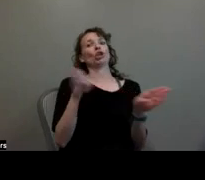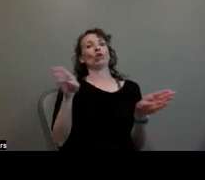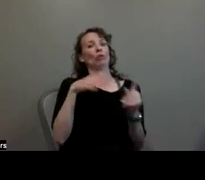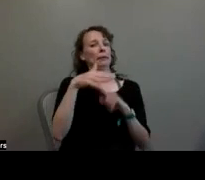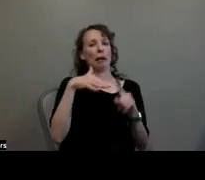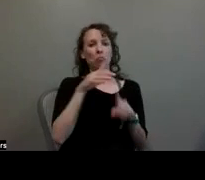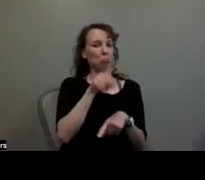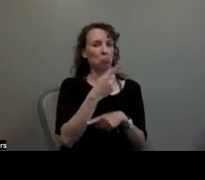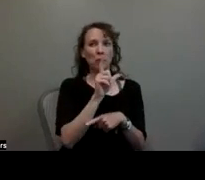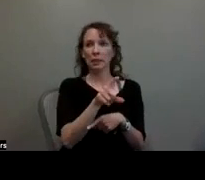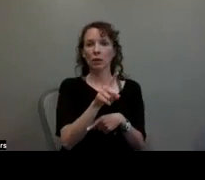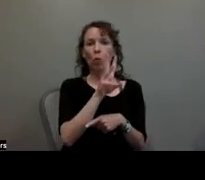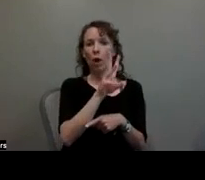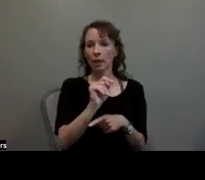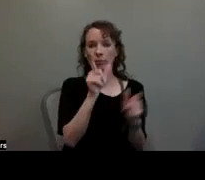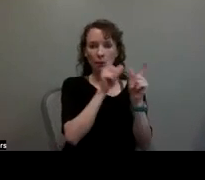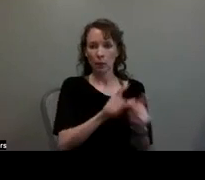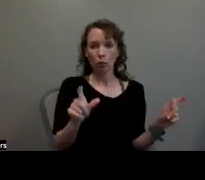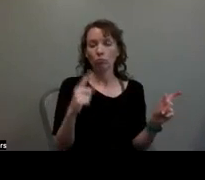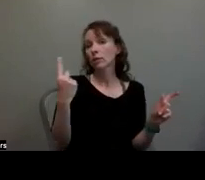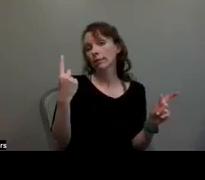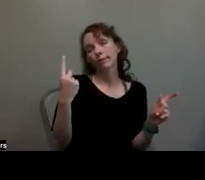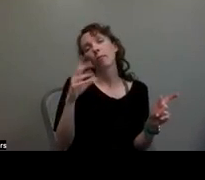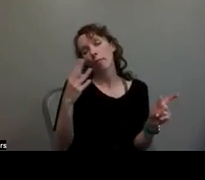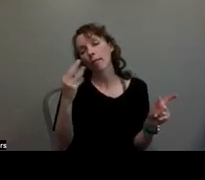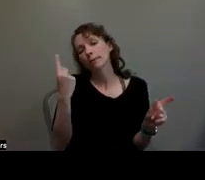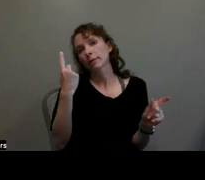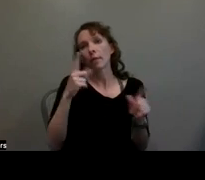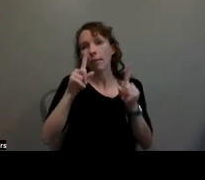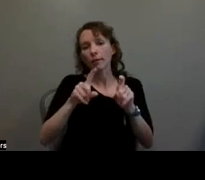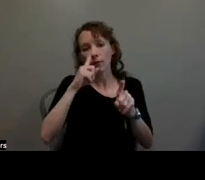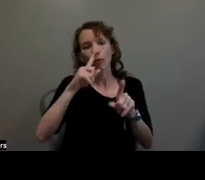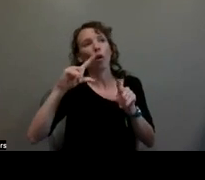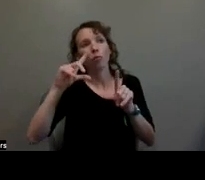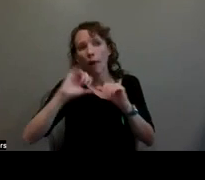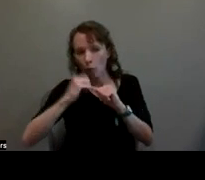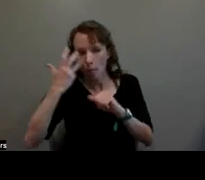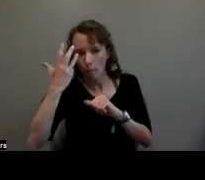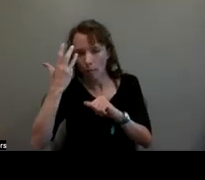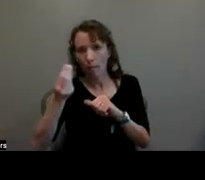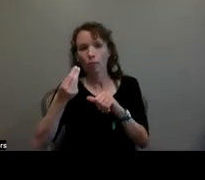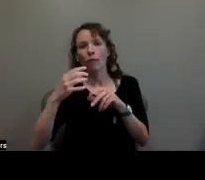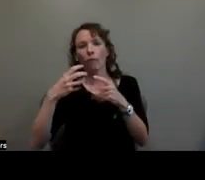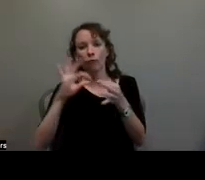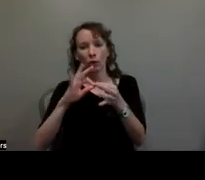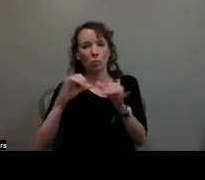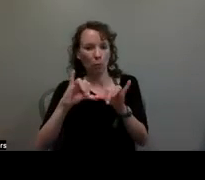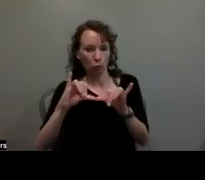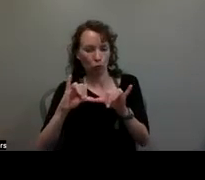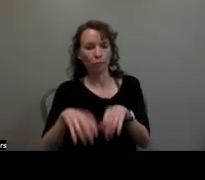type sequence and some assay for measuring extrinsic fitness. The cons are also pretty obvious. I